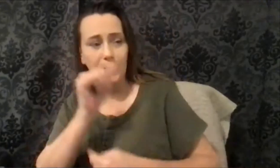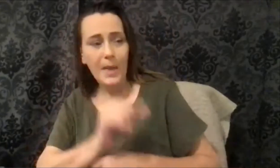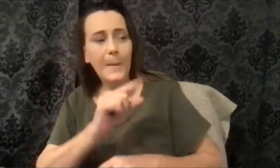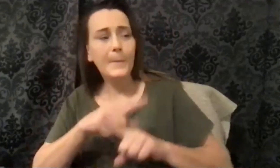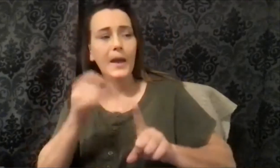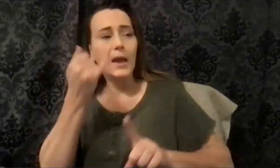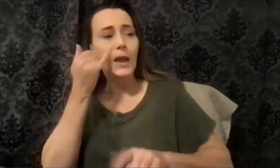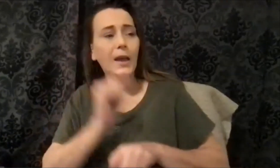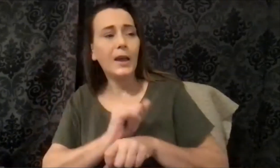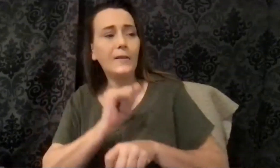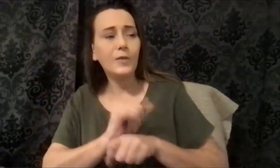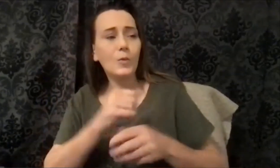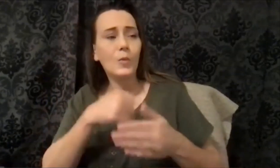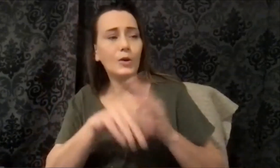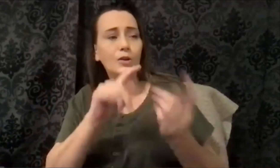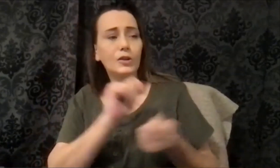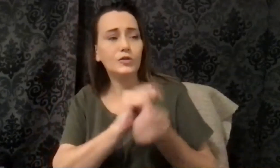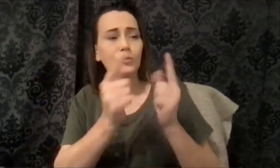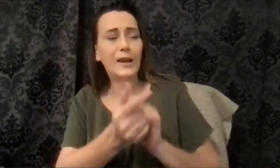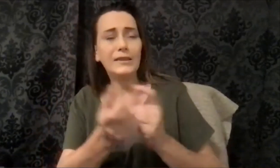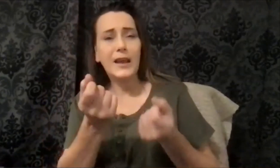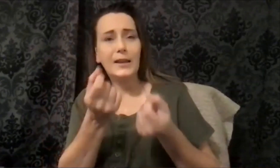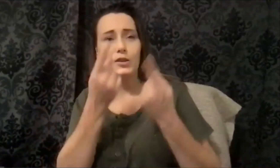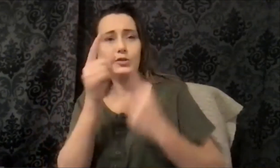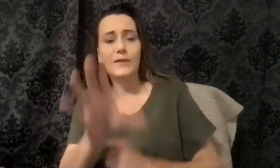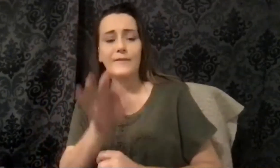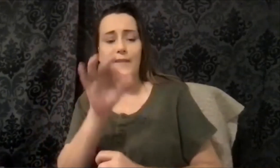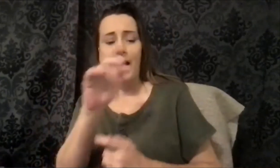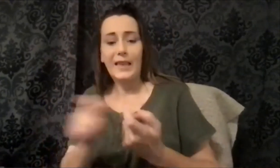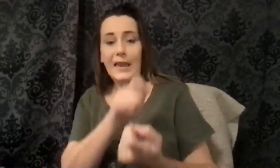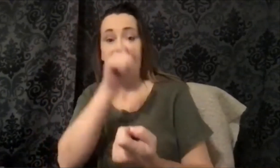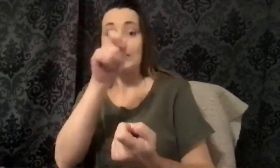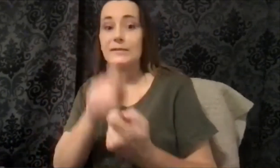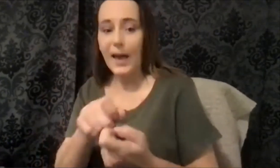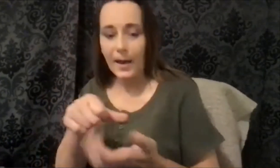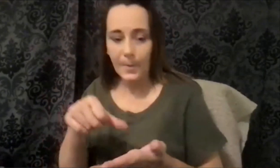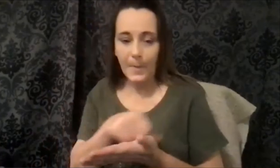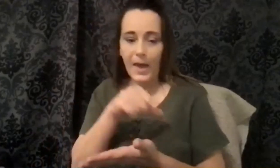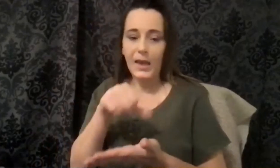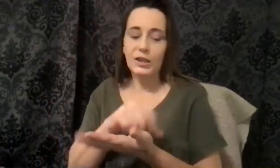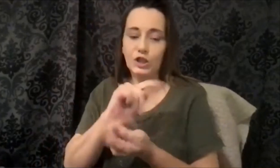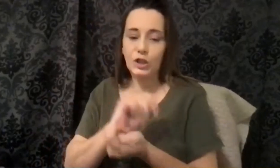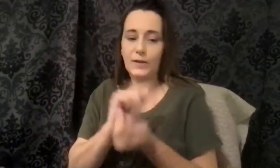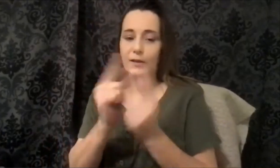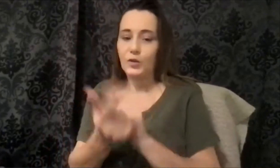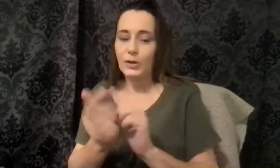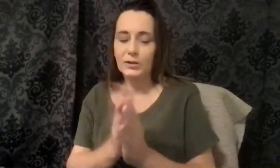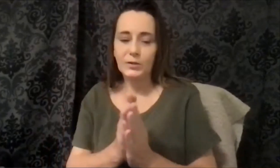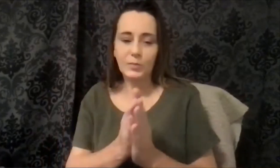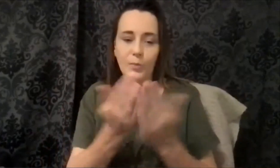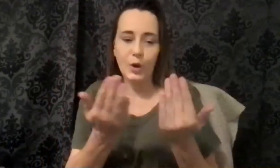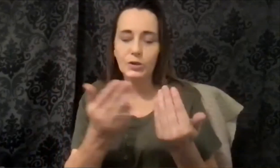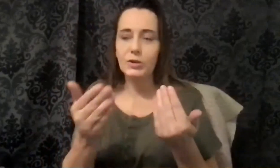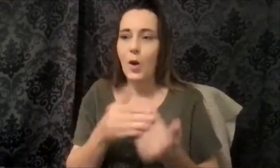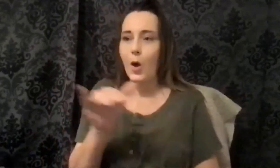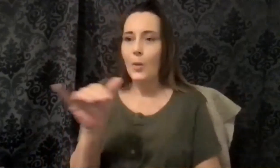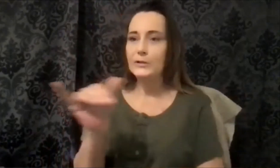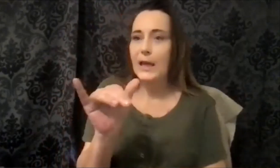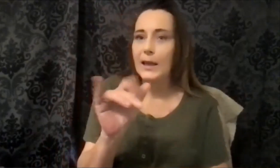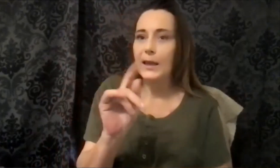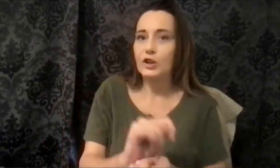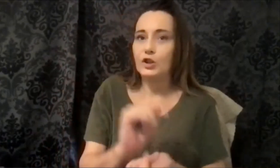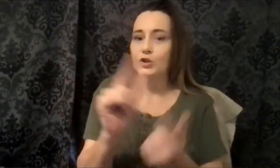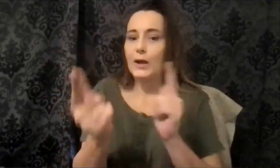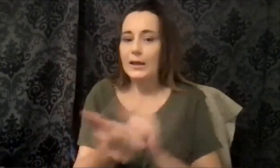you'll understand to find the exact page in the translated book is almost like translating the entire